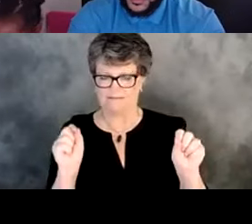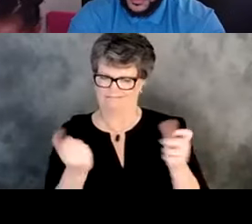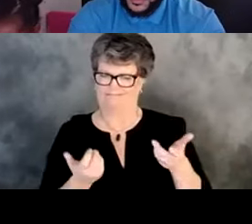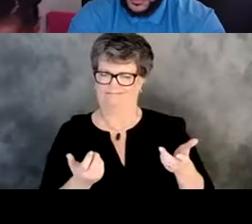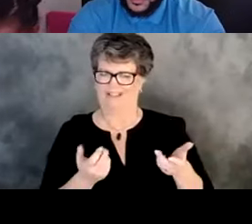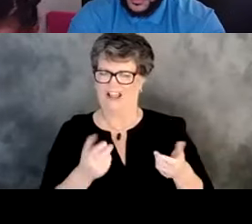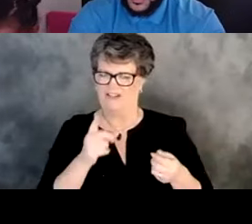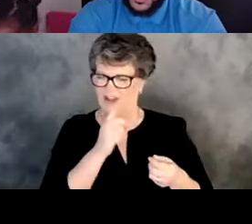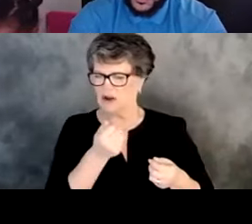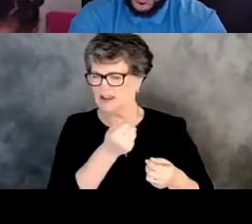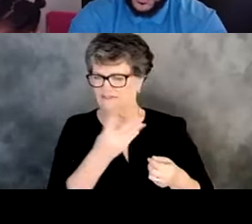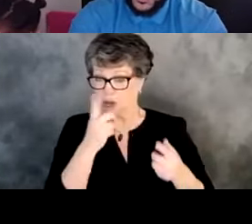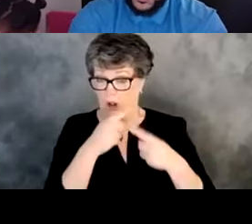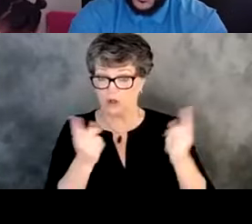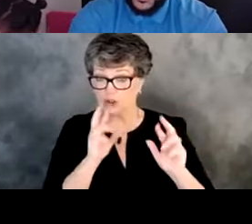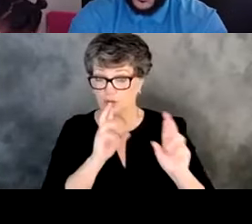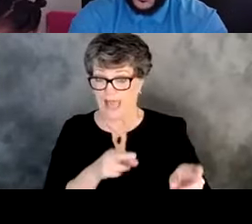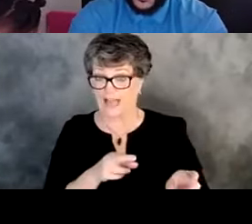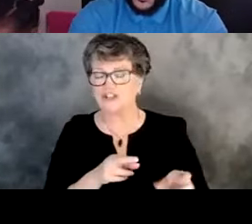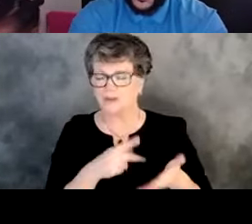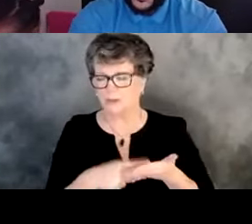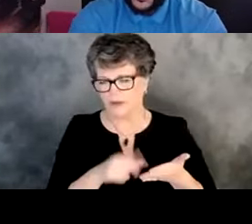few allergic reactions, although we'll get into that.